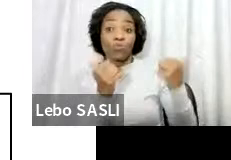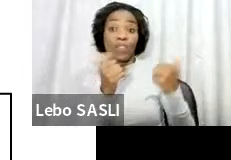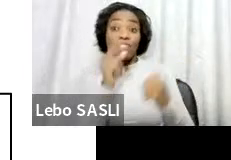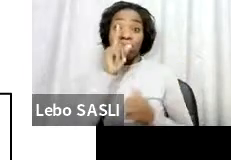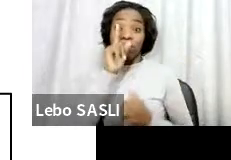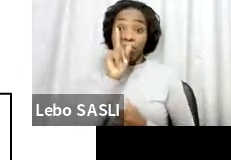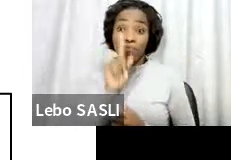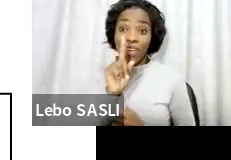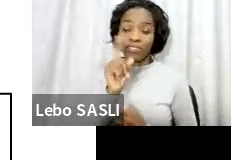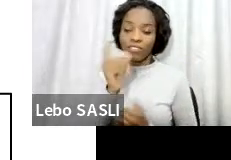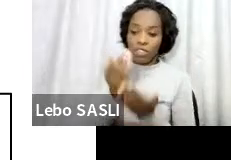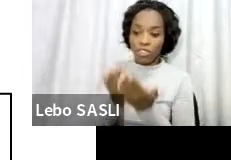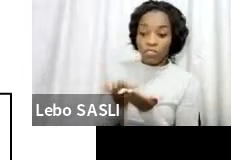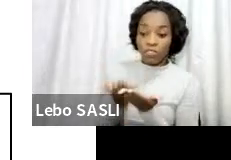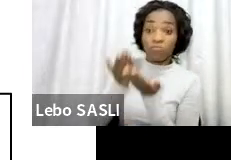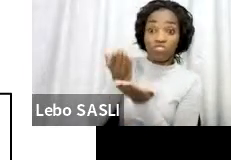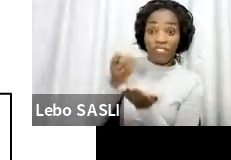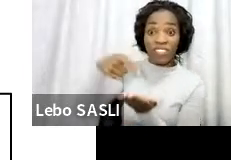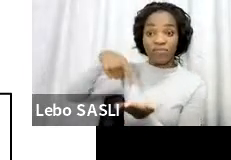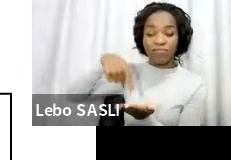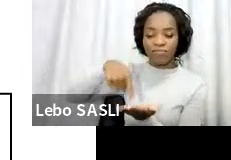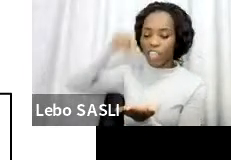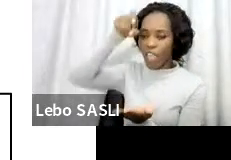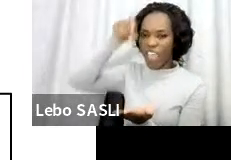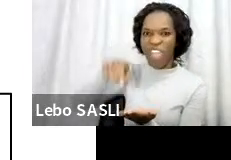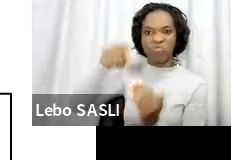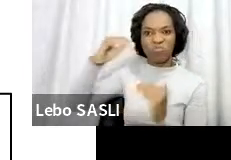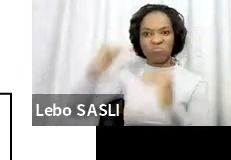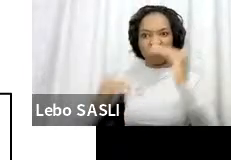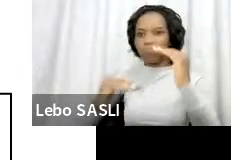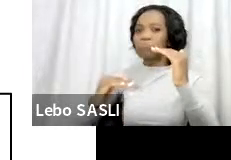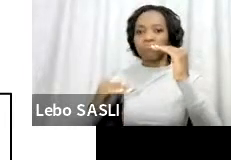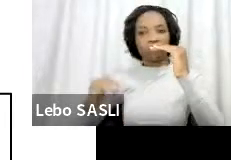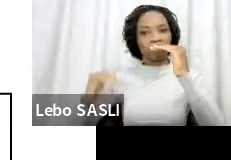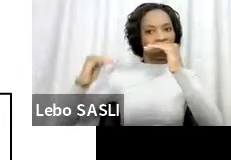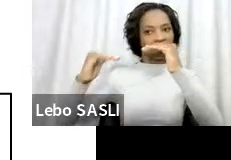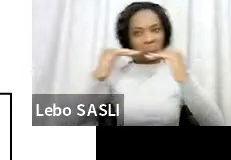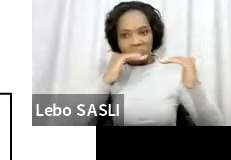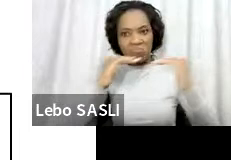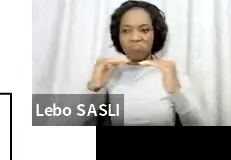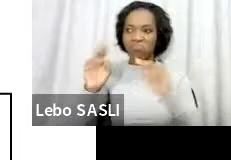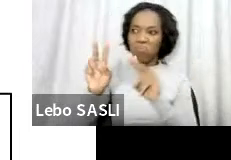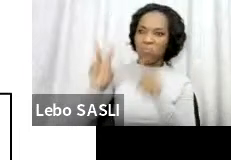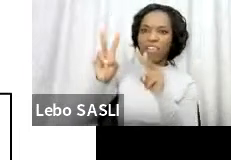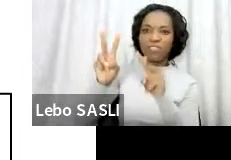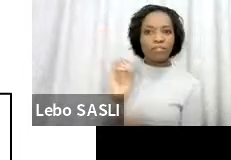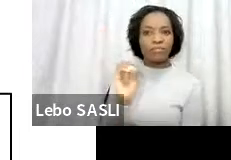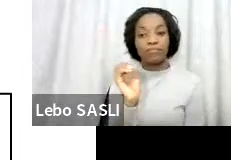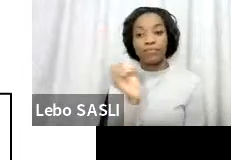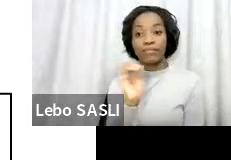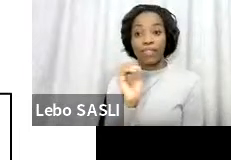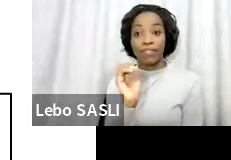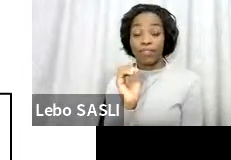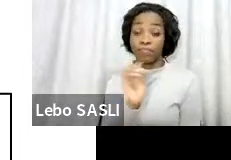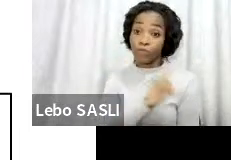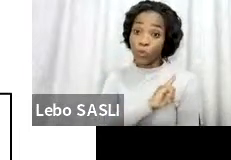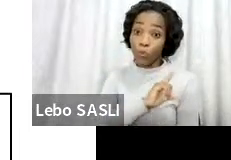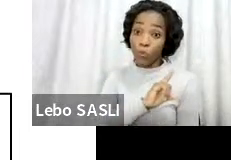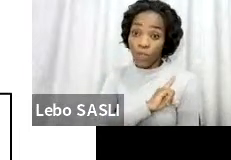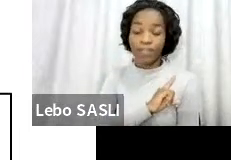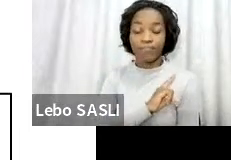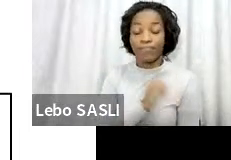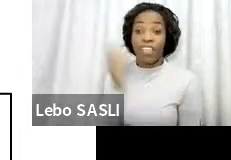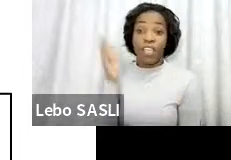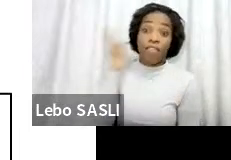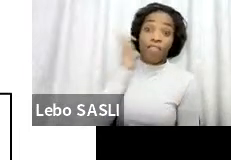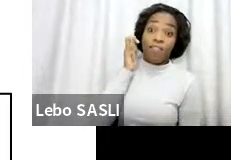impartially, fairly and equitably, and without bias. Now, I am emphasizing bias because we have heard that many